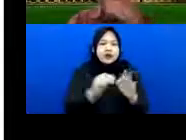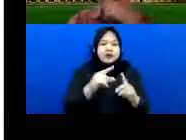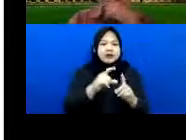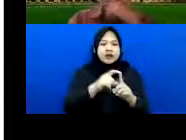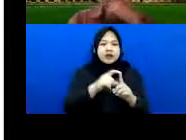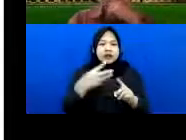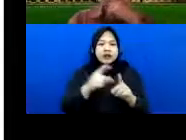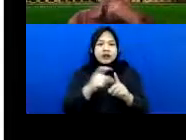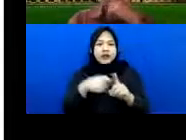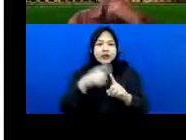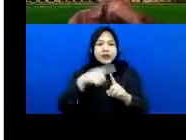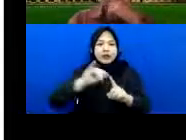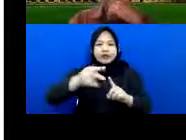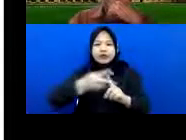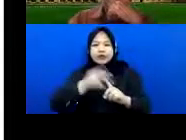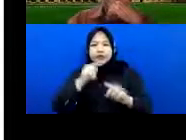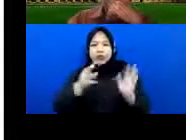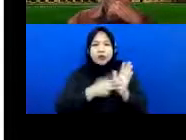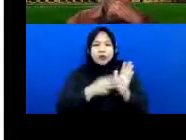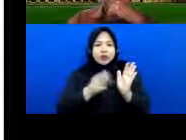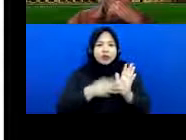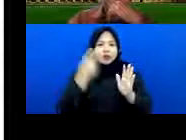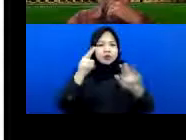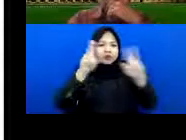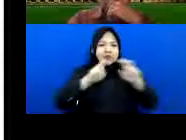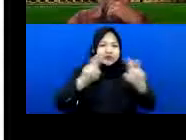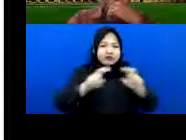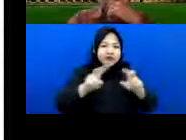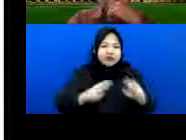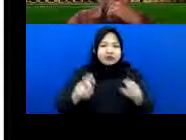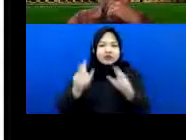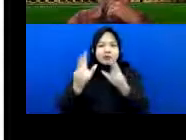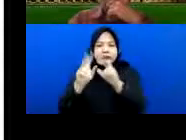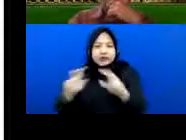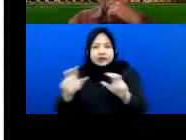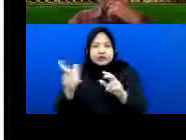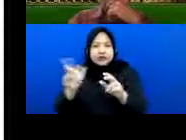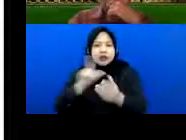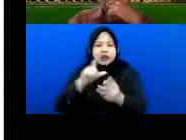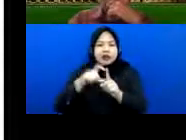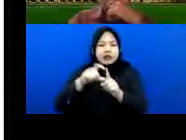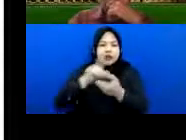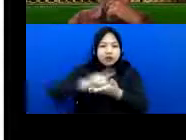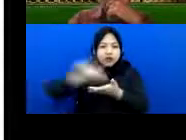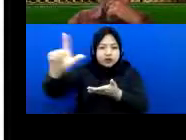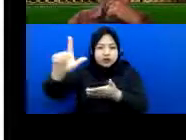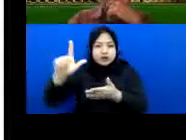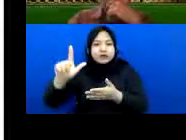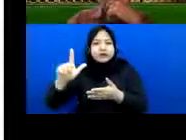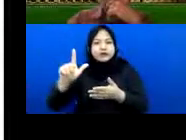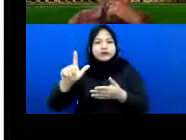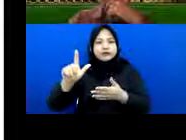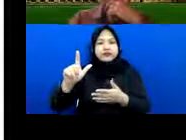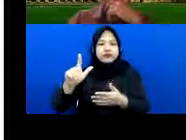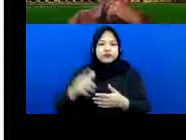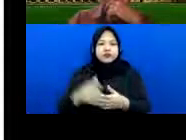analysis, which is a method for us to identify, analyze, and reporting data with predetermined themes.